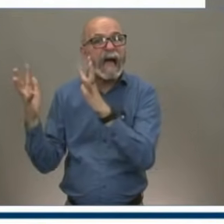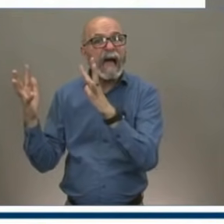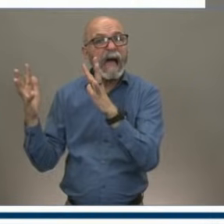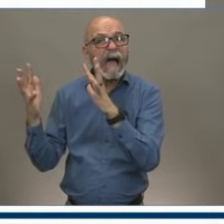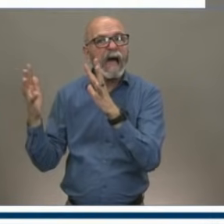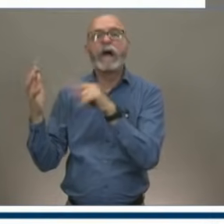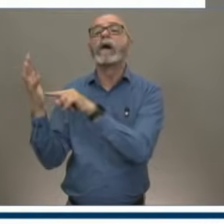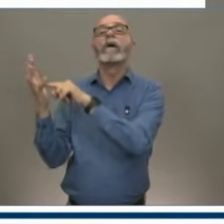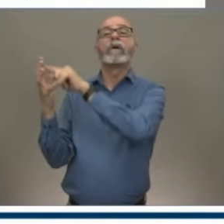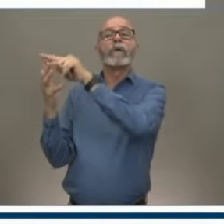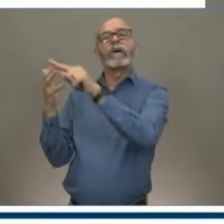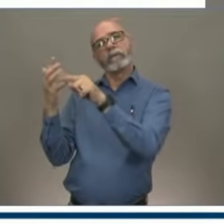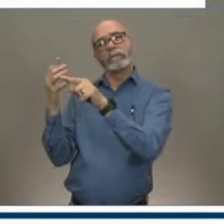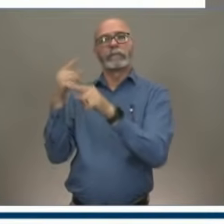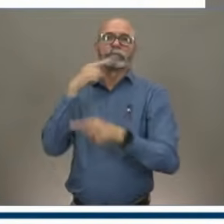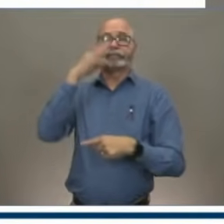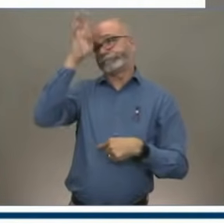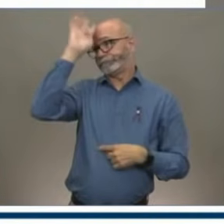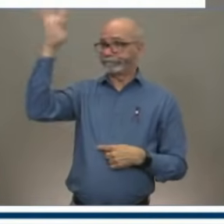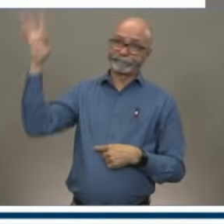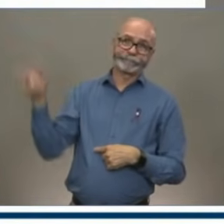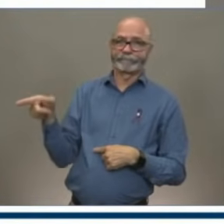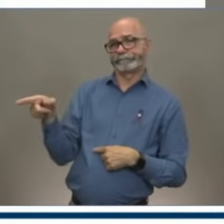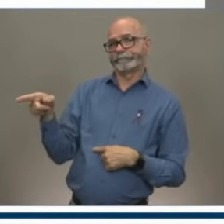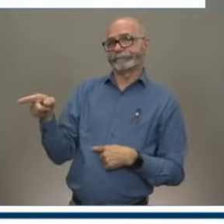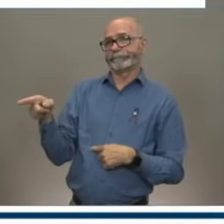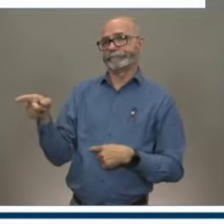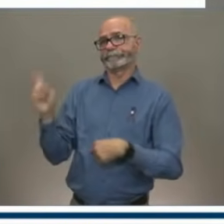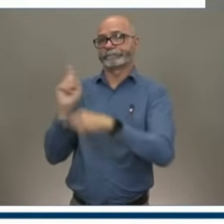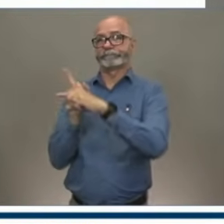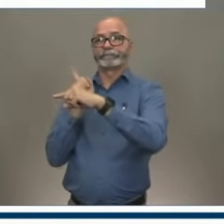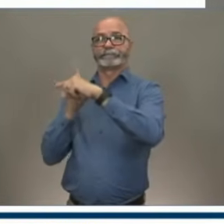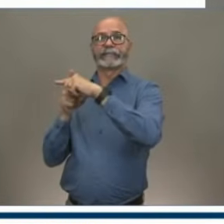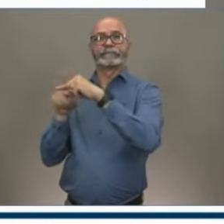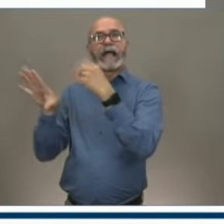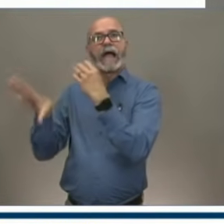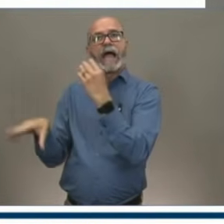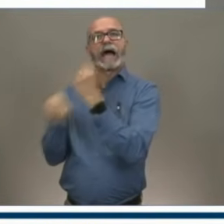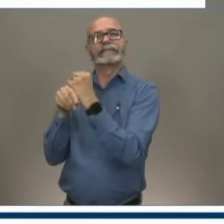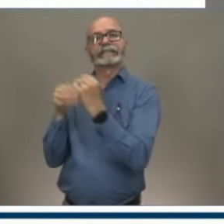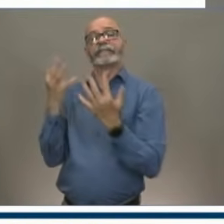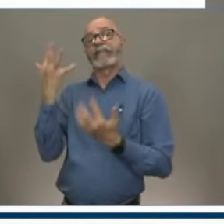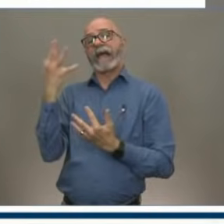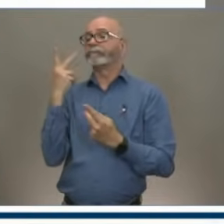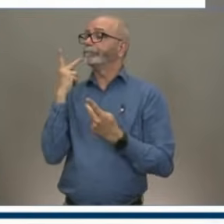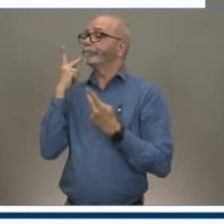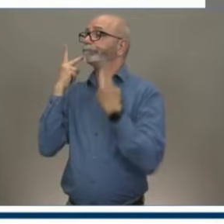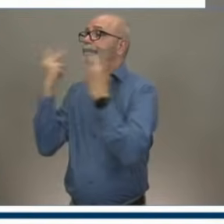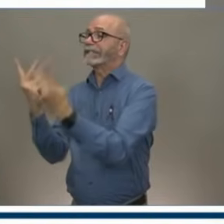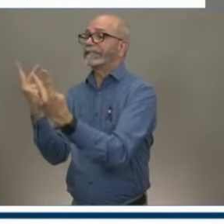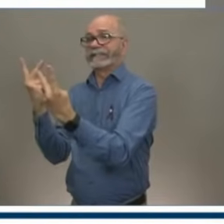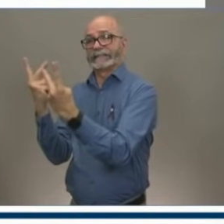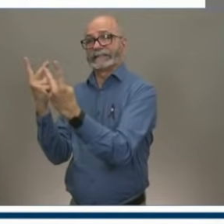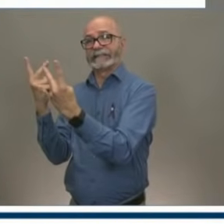in your household plus up to 5 additional visitors at any time. So that's within the